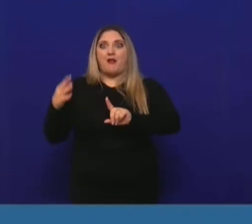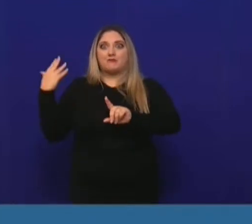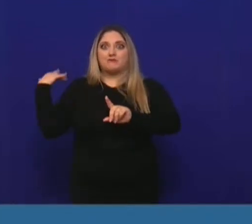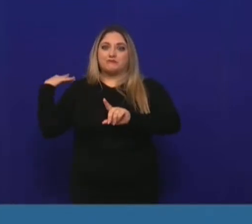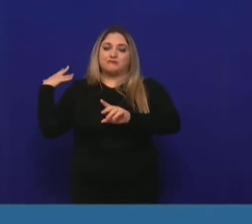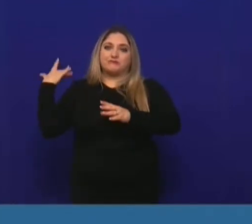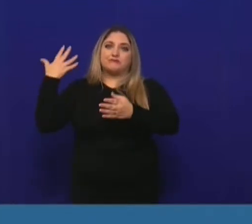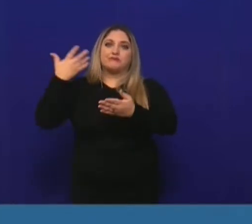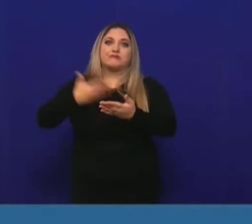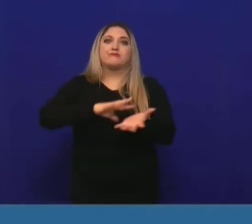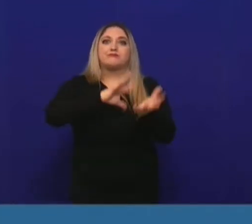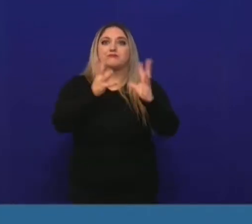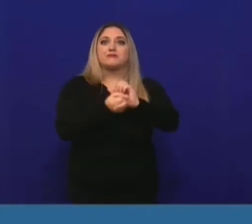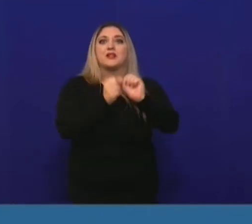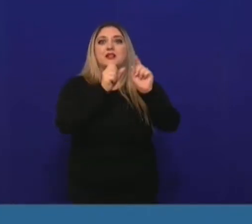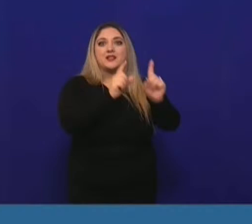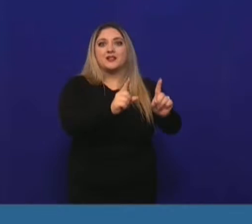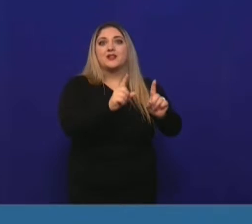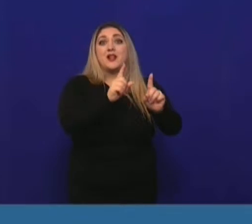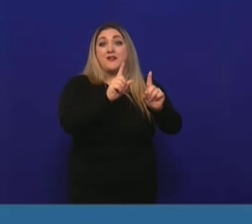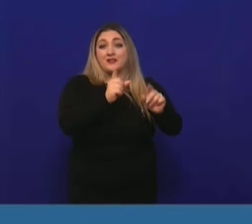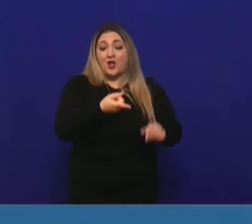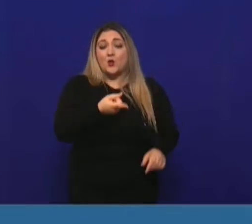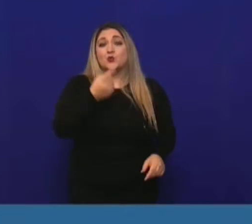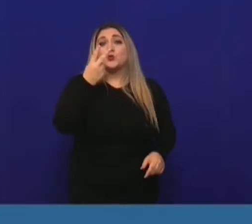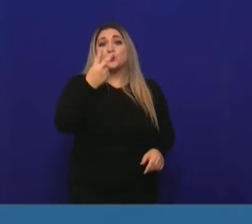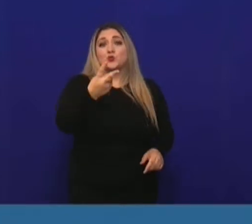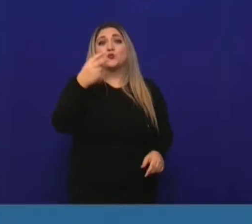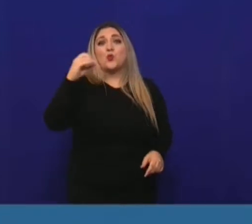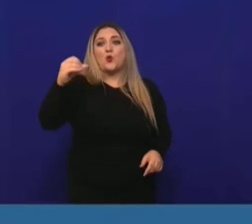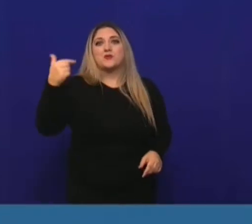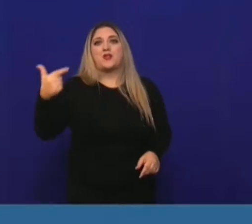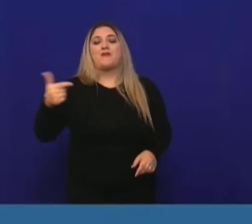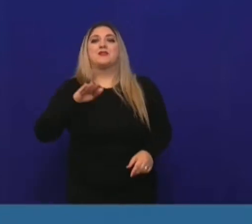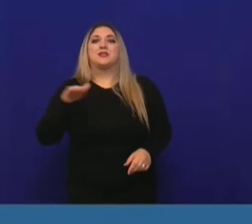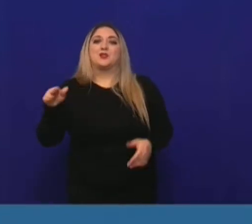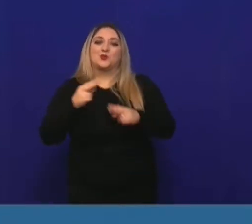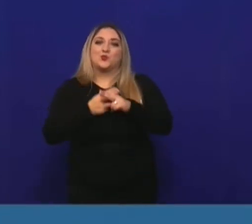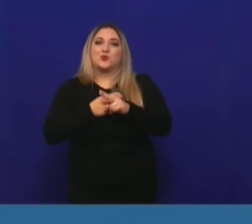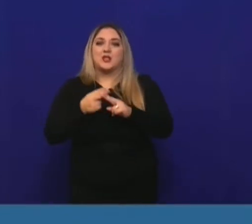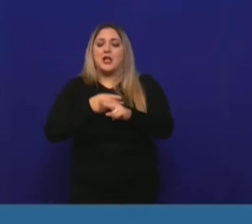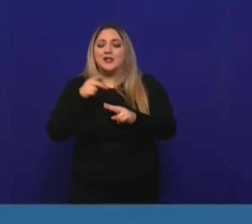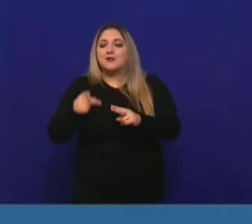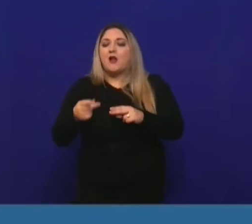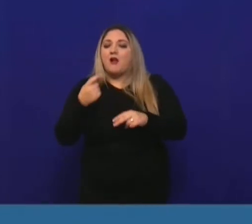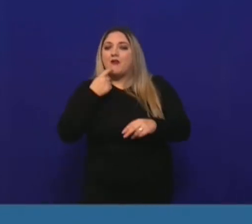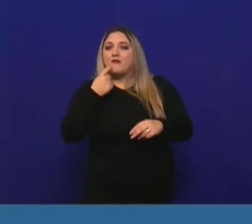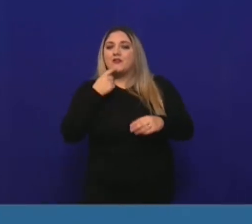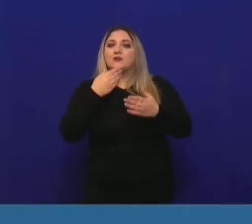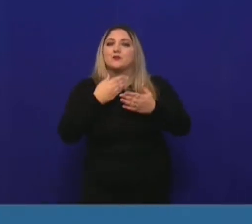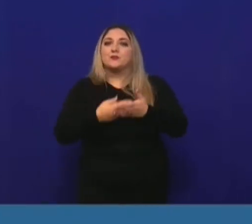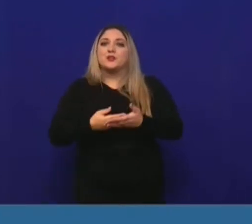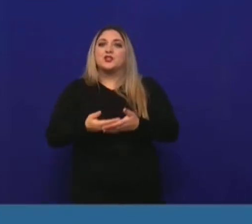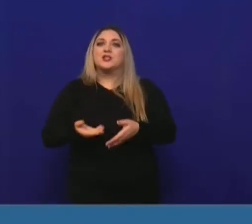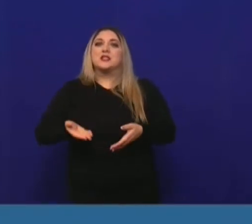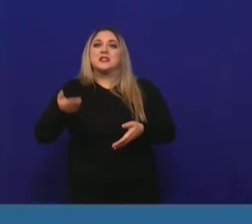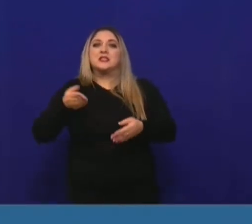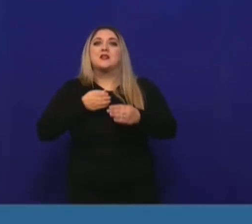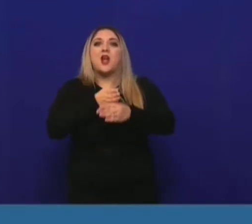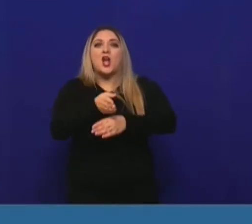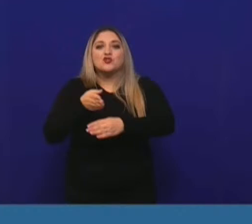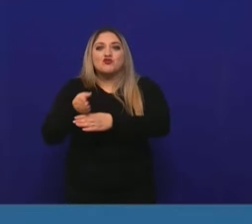issa 11,207. Dan huwa importanti hemmhekk nkun qegħdin niffaċilitawlkom ukoll, hija ħafna iktar faċli li